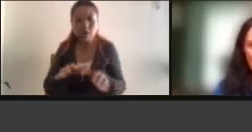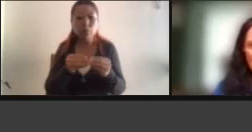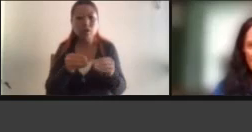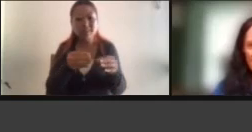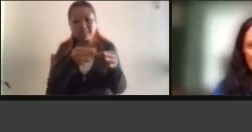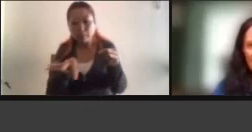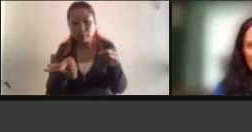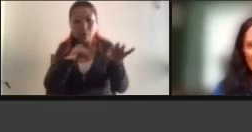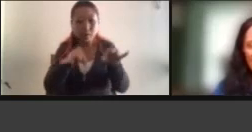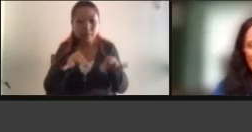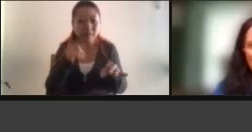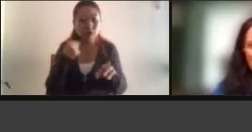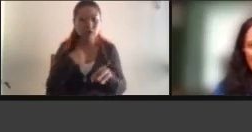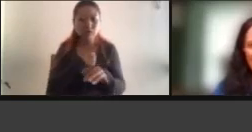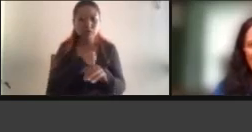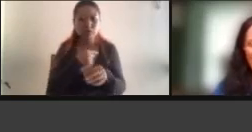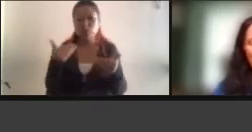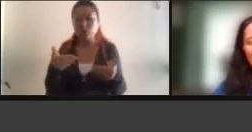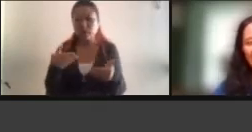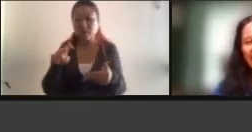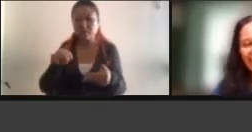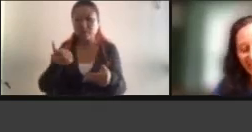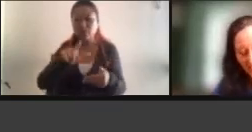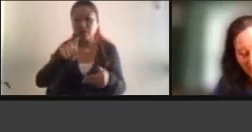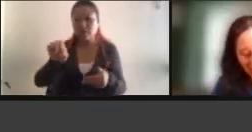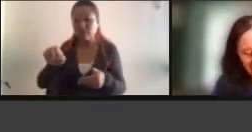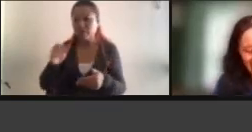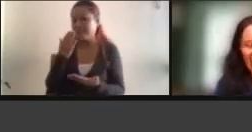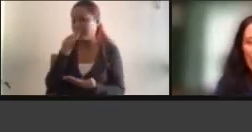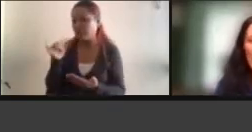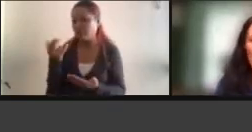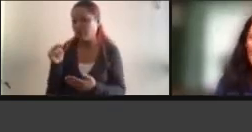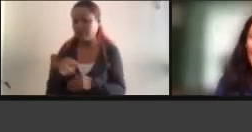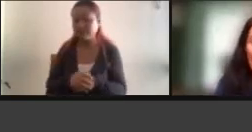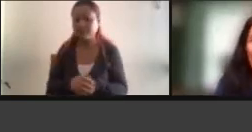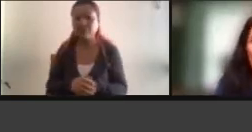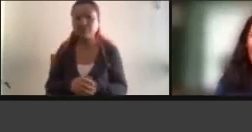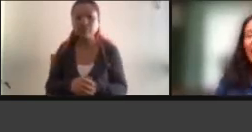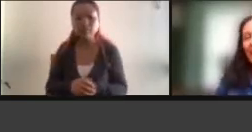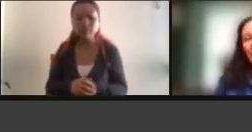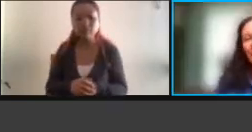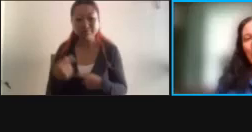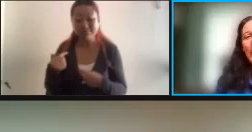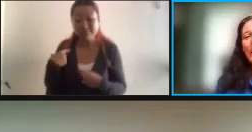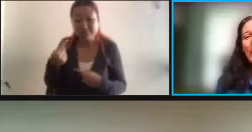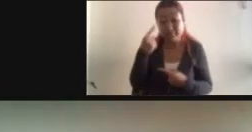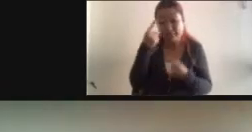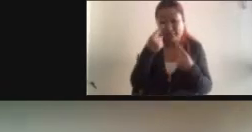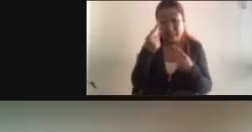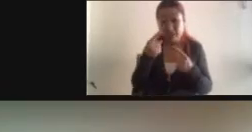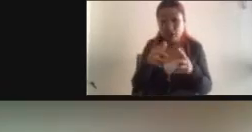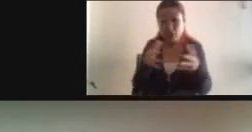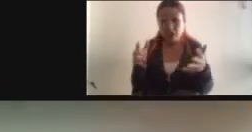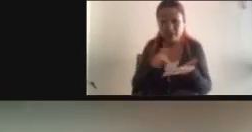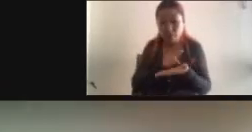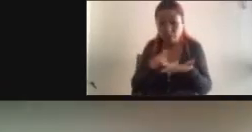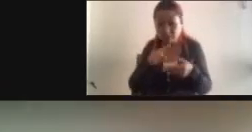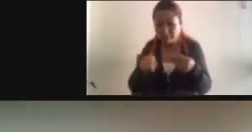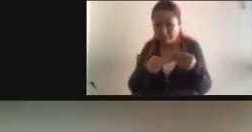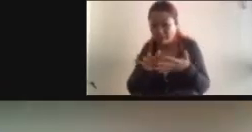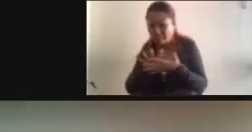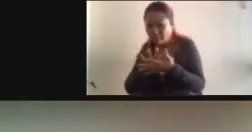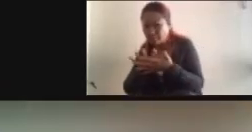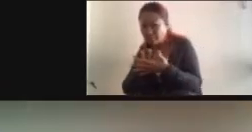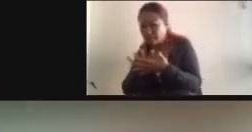for us. So Michelle, go ahead. Thanks, John. So I've been thinking a lot this week about how